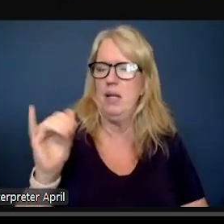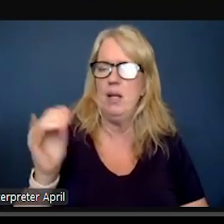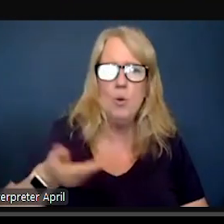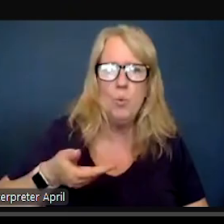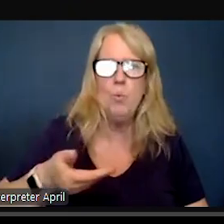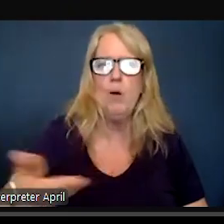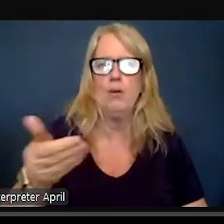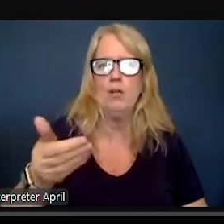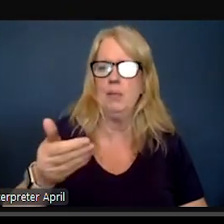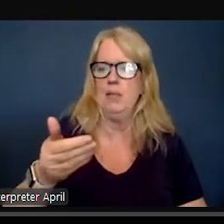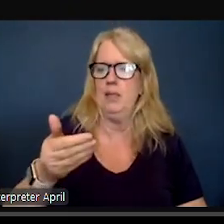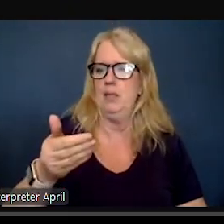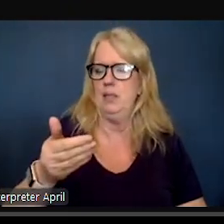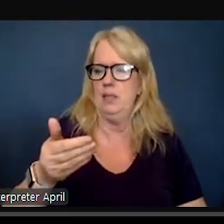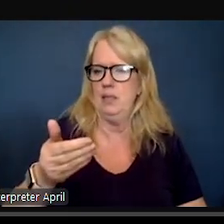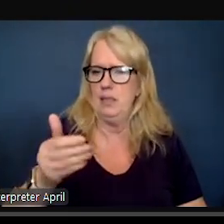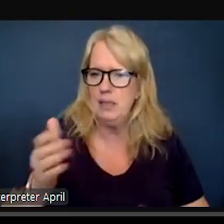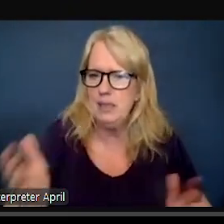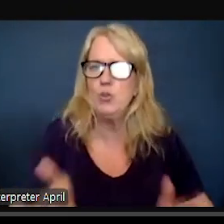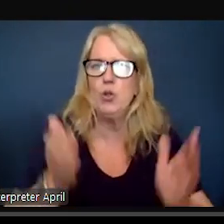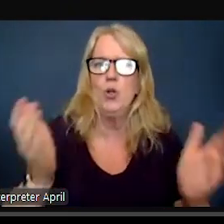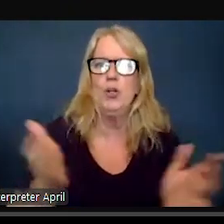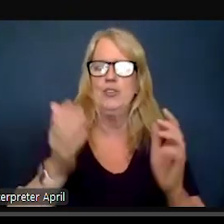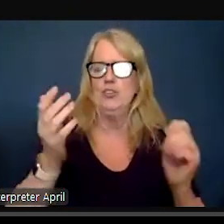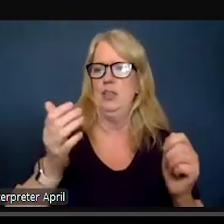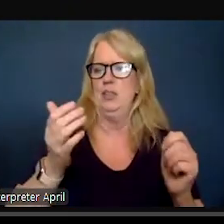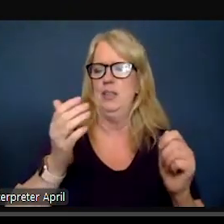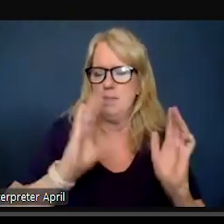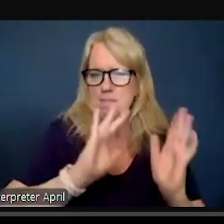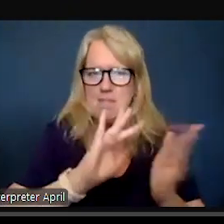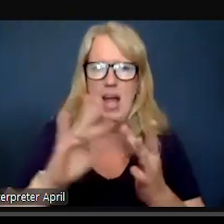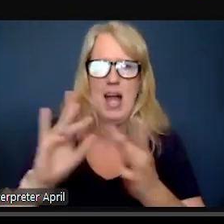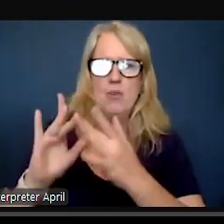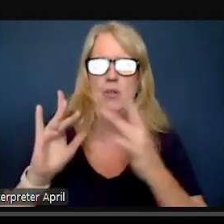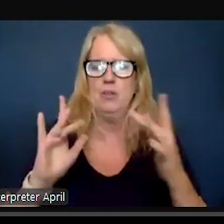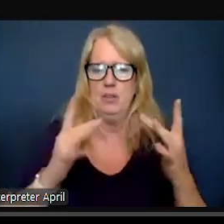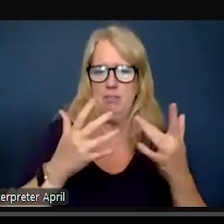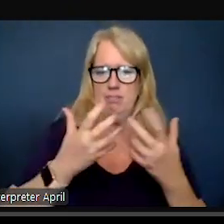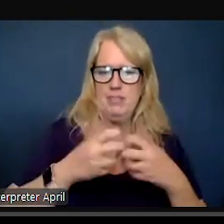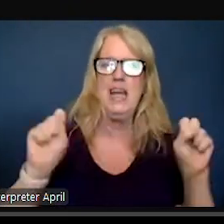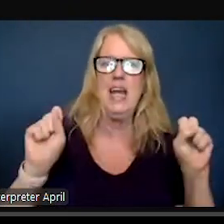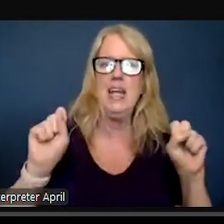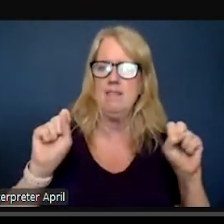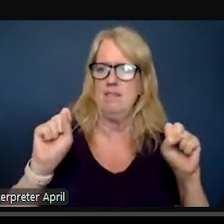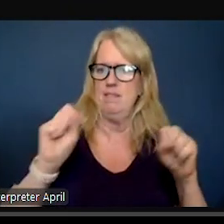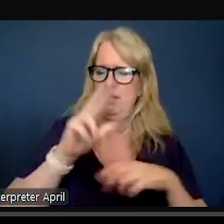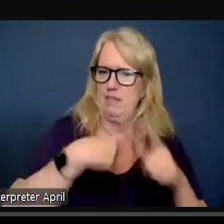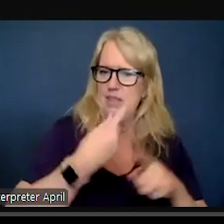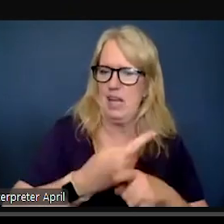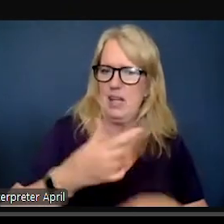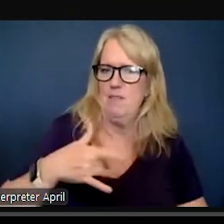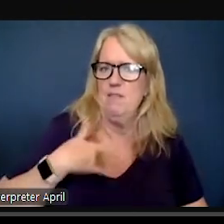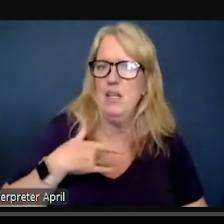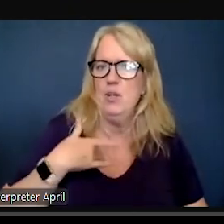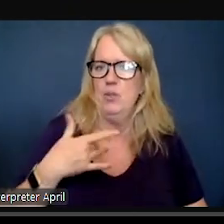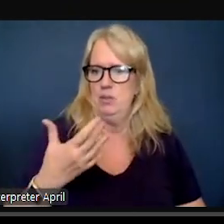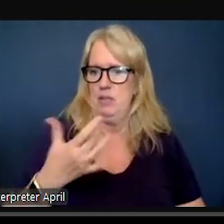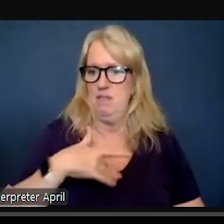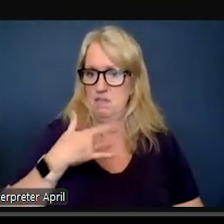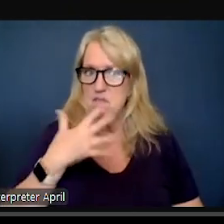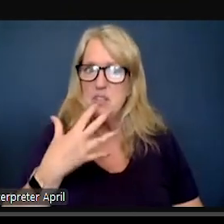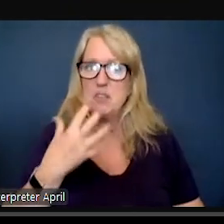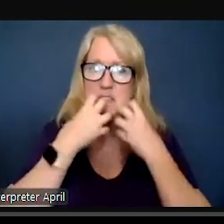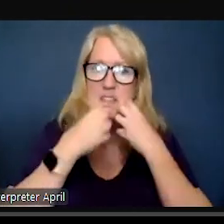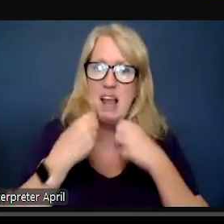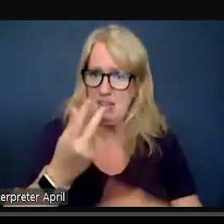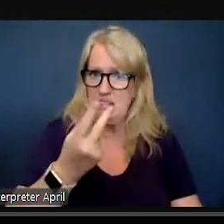welcoming, encouraging, outreach, safe kind of feeling, care that feels like care,